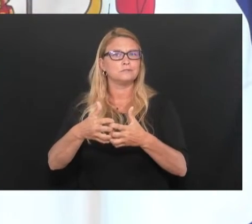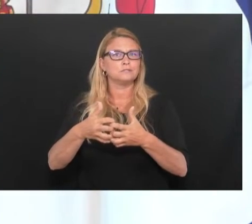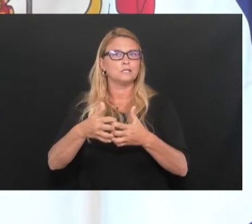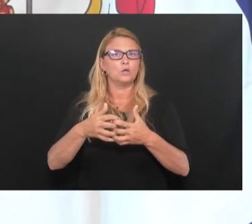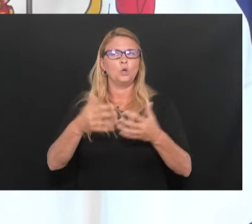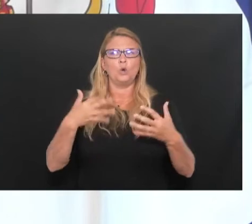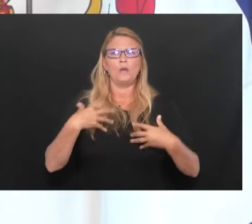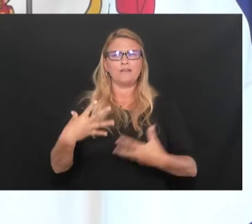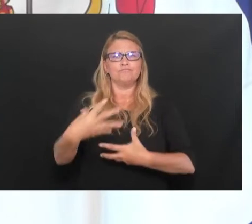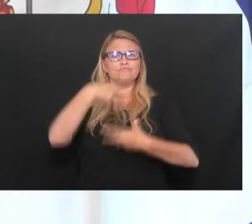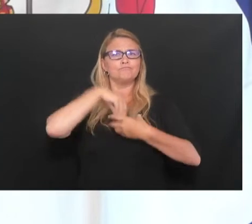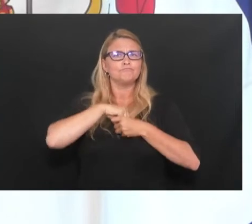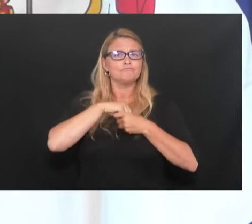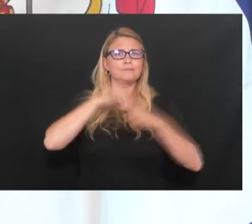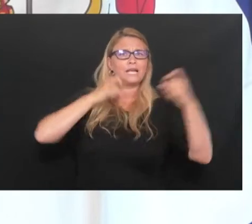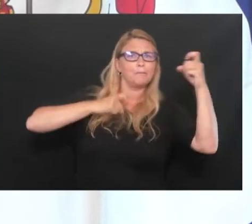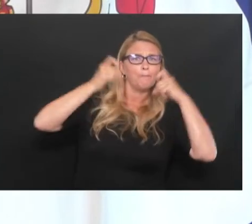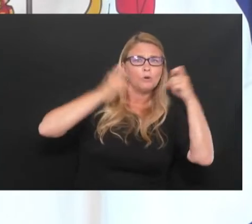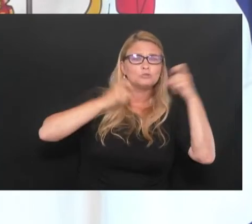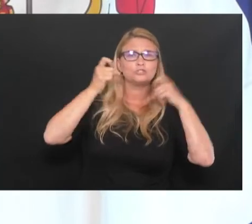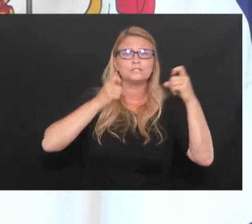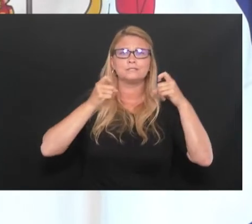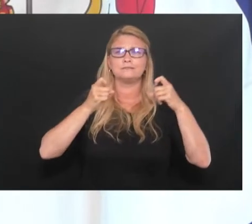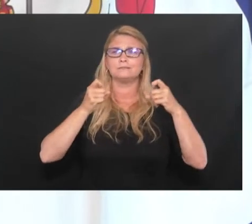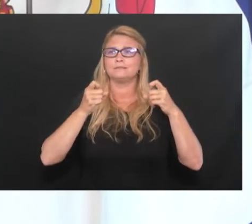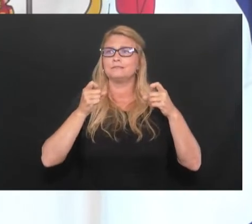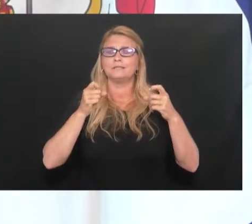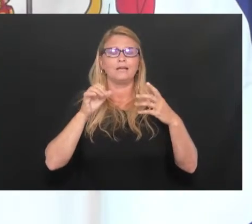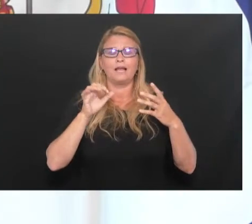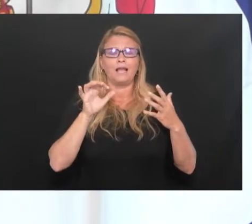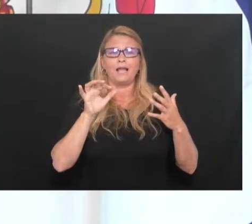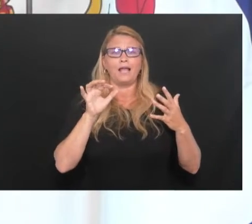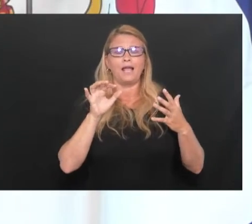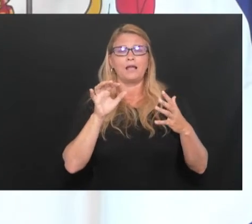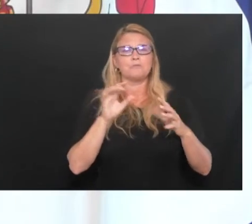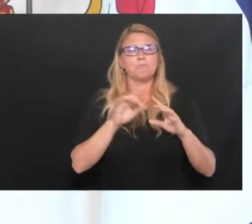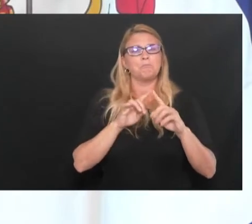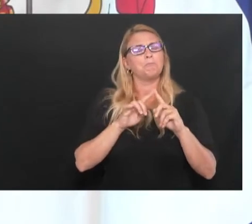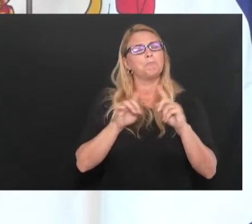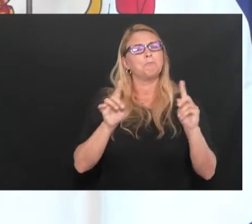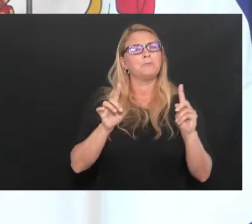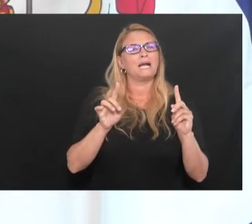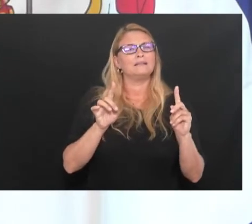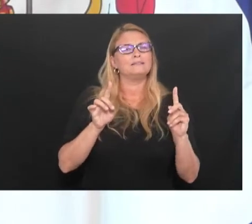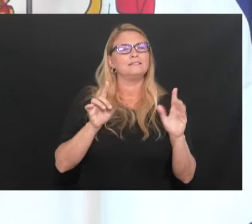emotion and everything drives us in so many different ways. But